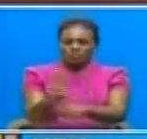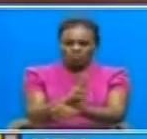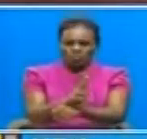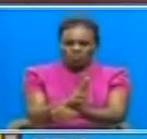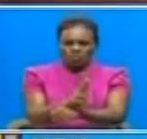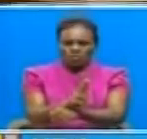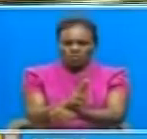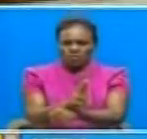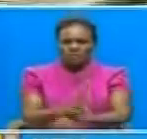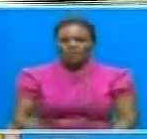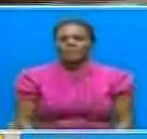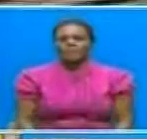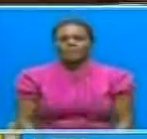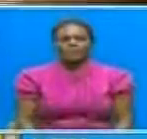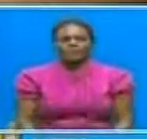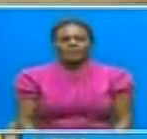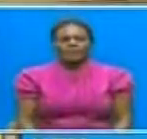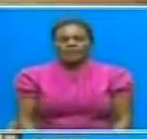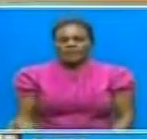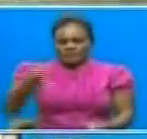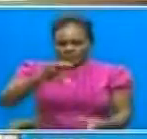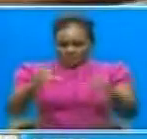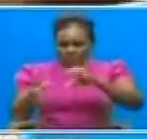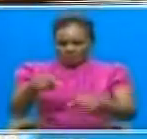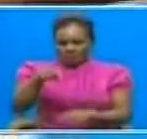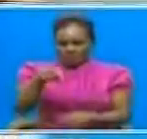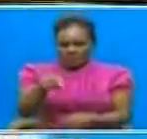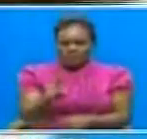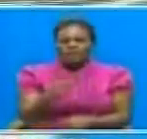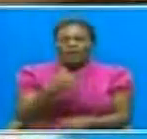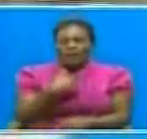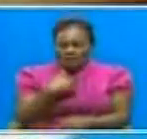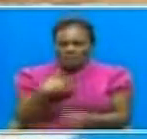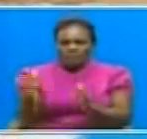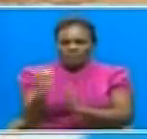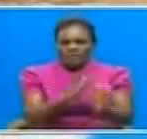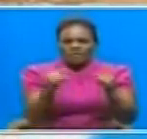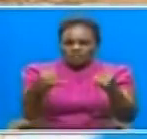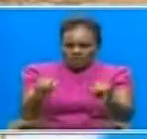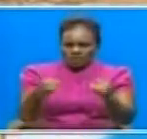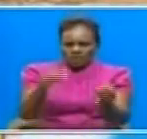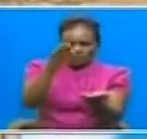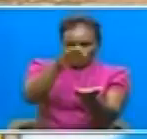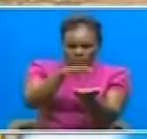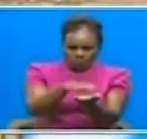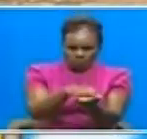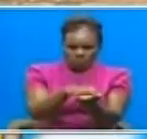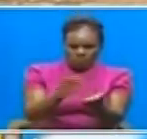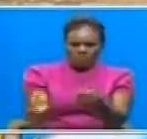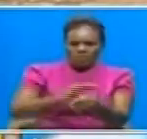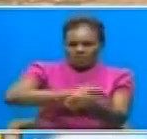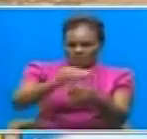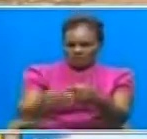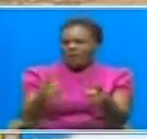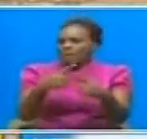raw material excavation. Tata Chemicals Magadi has been undertaking several initiatives to try and reduce the siltation, but